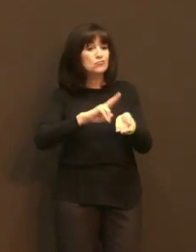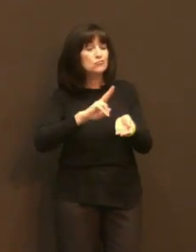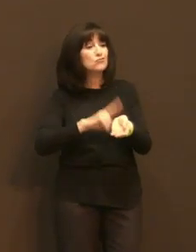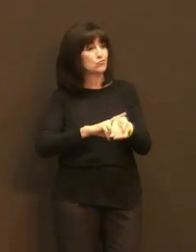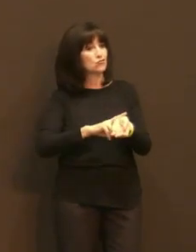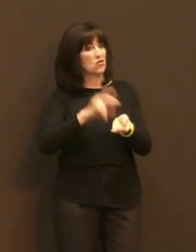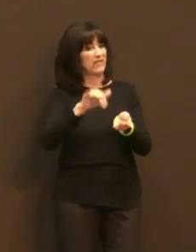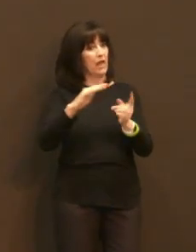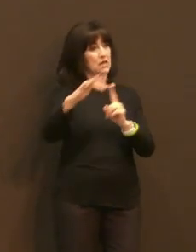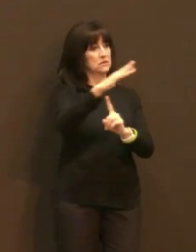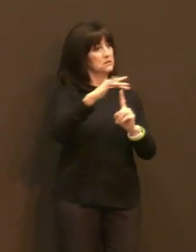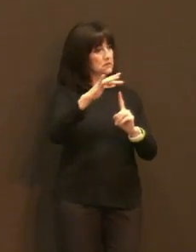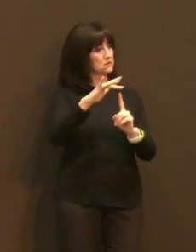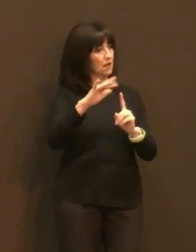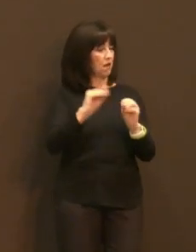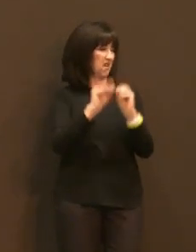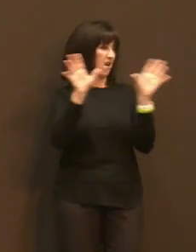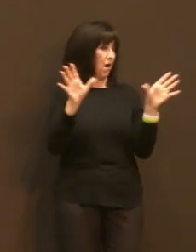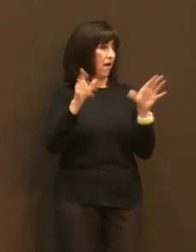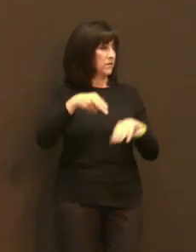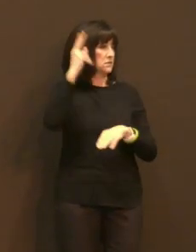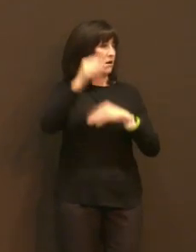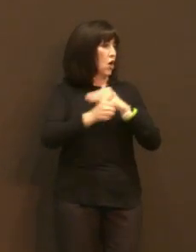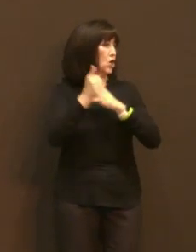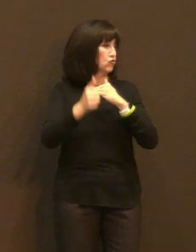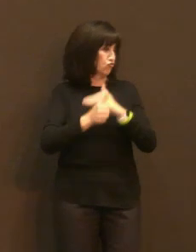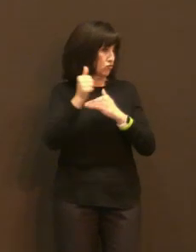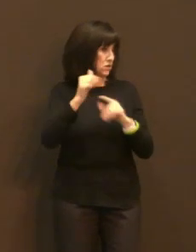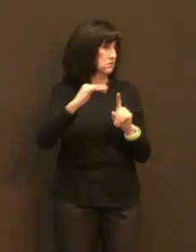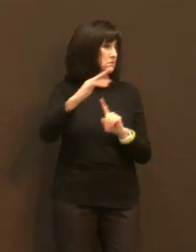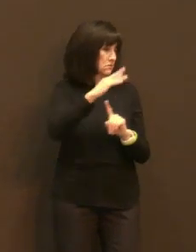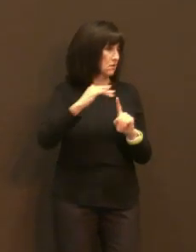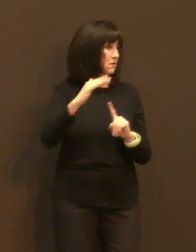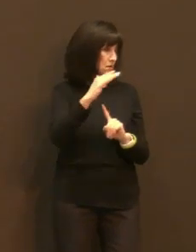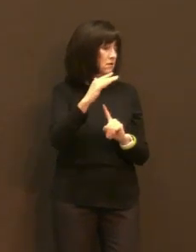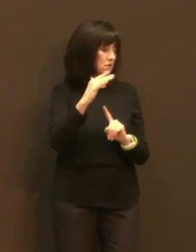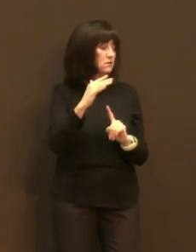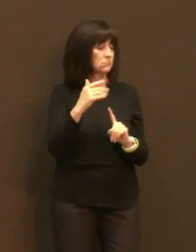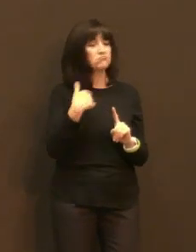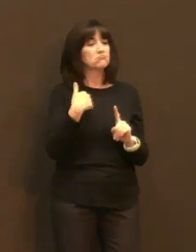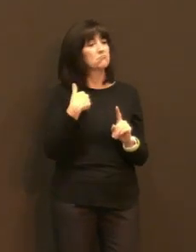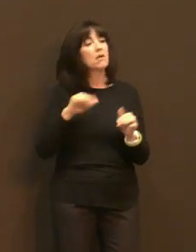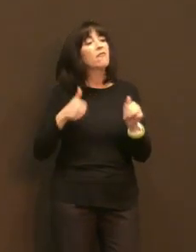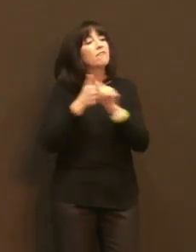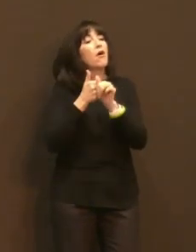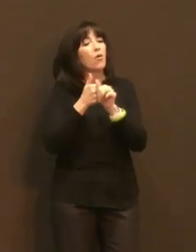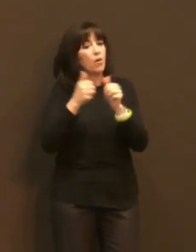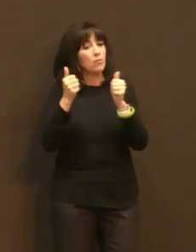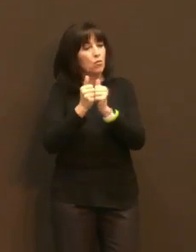and then we will follow up as appropriately. So, for example, we would follow up with the hospital if